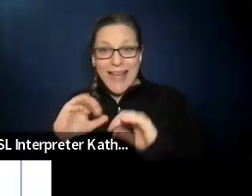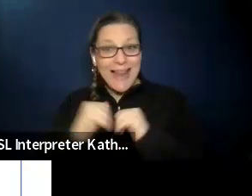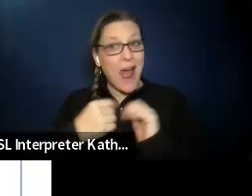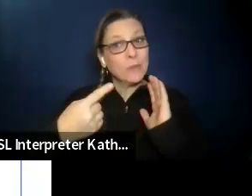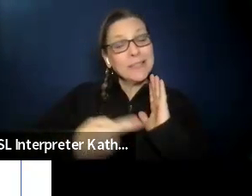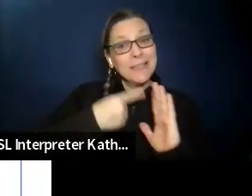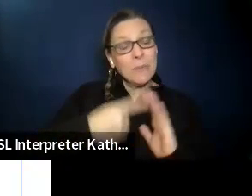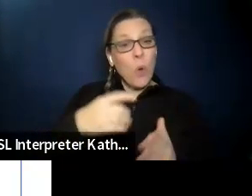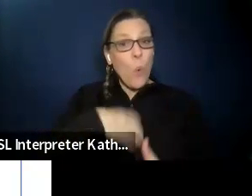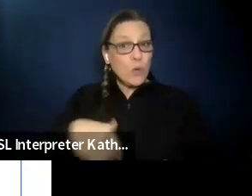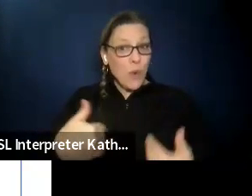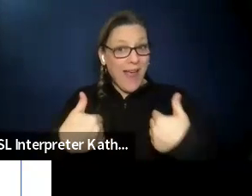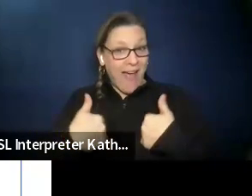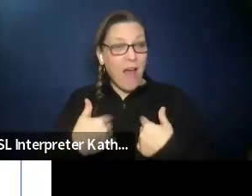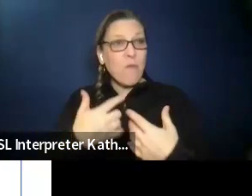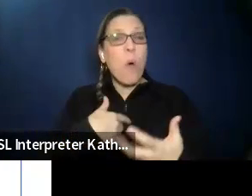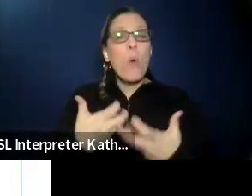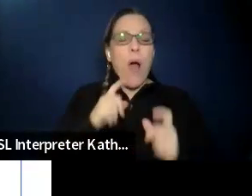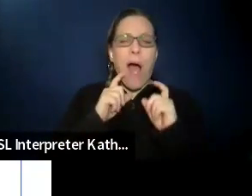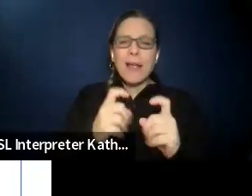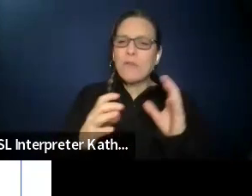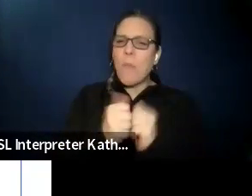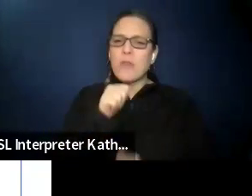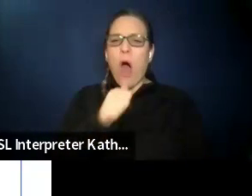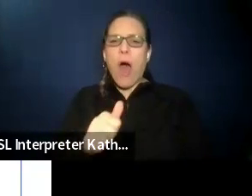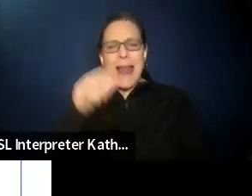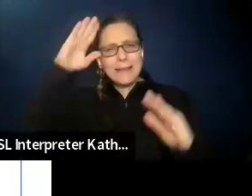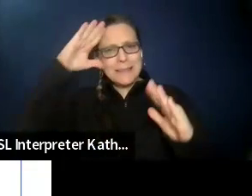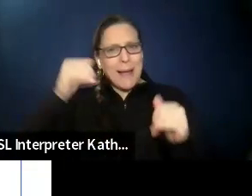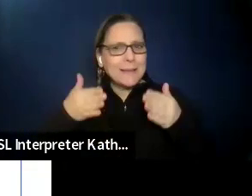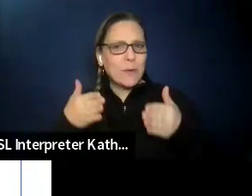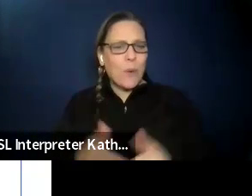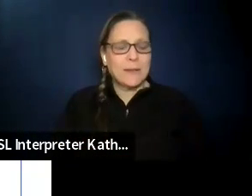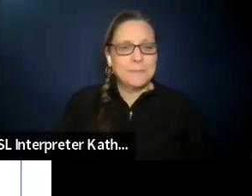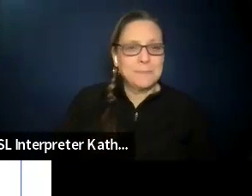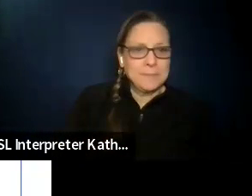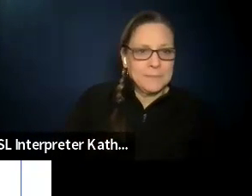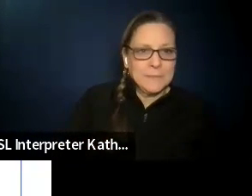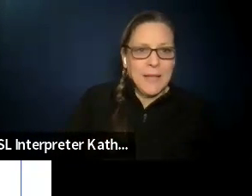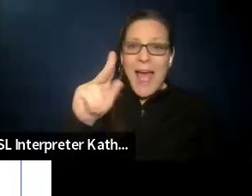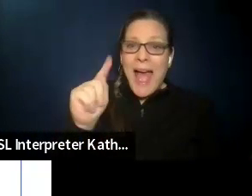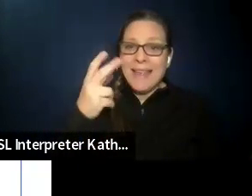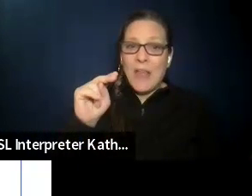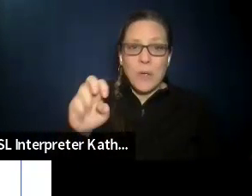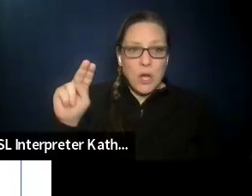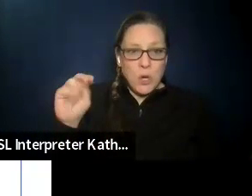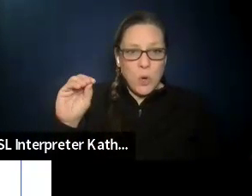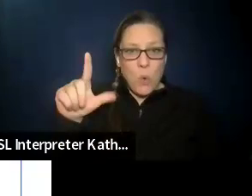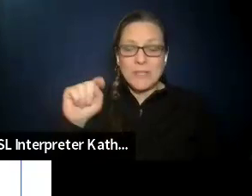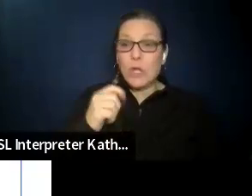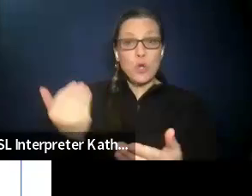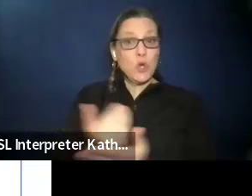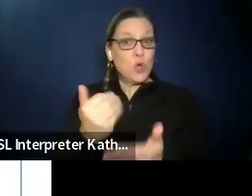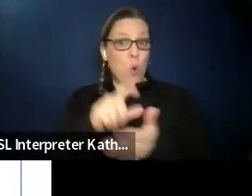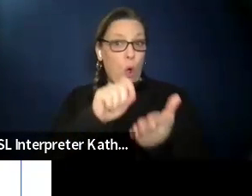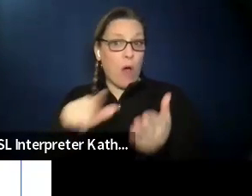sometimes the wishes we hold dearest are granted in the most unexpected ways. Catherine Nolte is a newer voice in middle grade writing, and